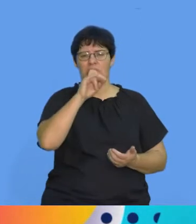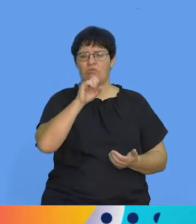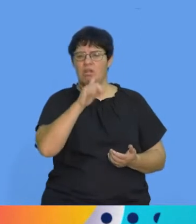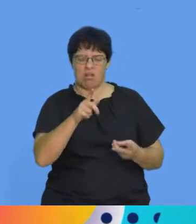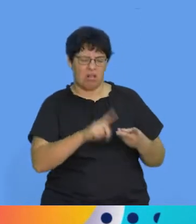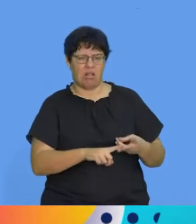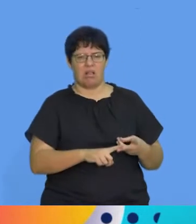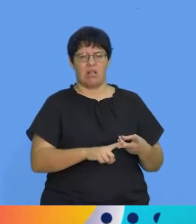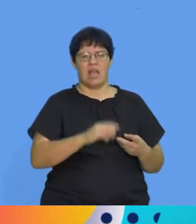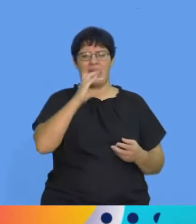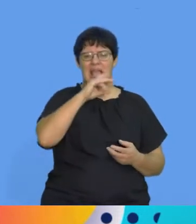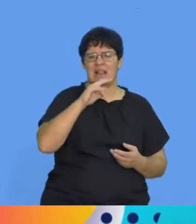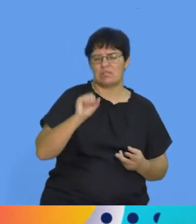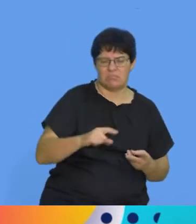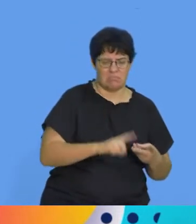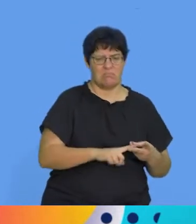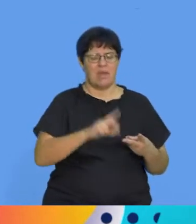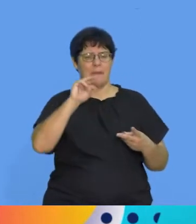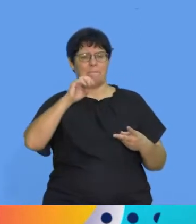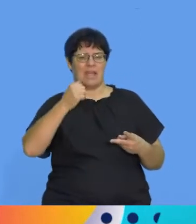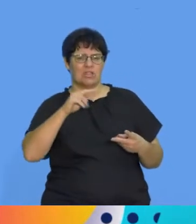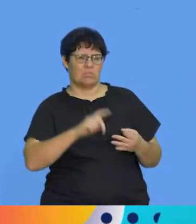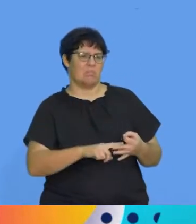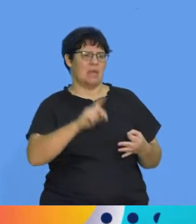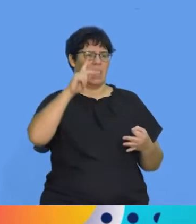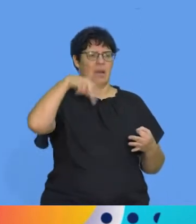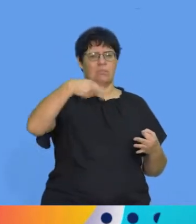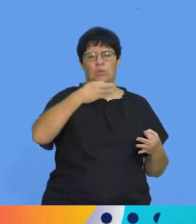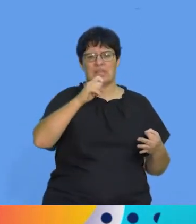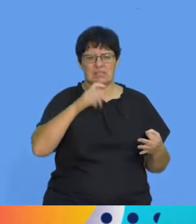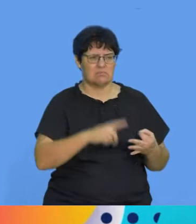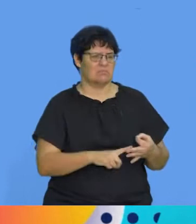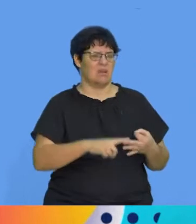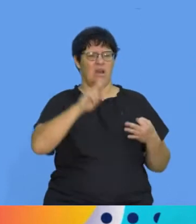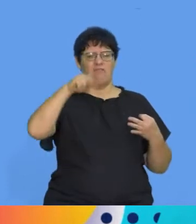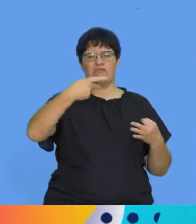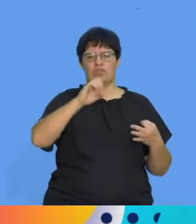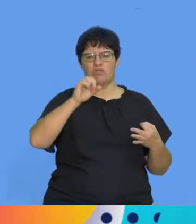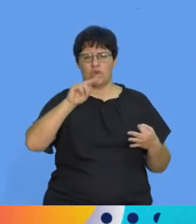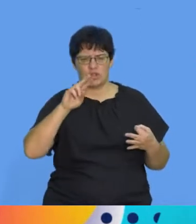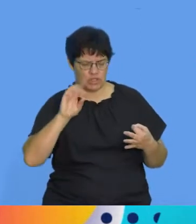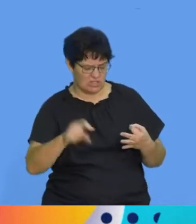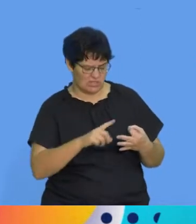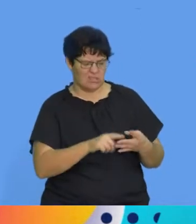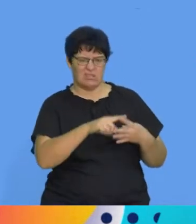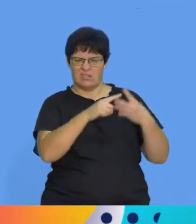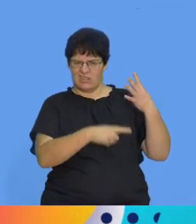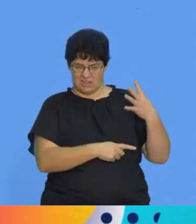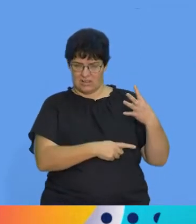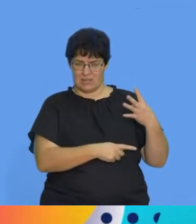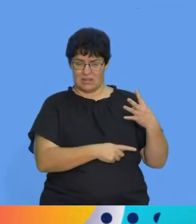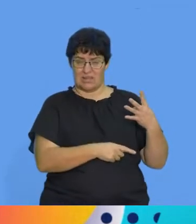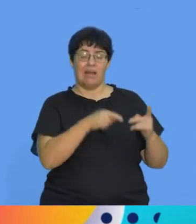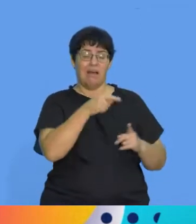minerals or nutrients, calcium, magnesium, potassium, phosphorus, all of those things that play a very,